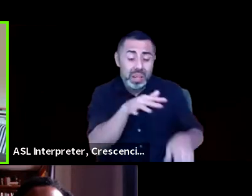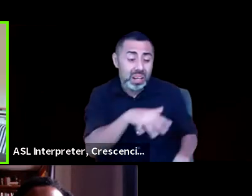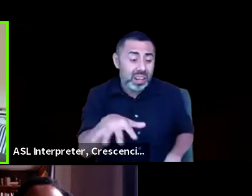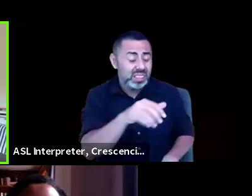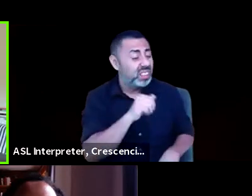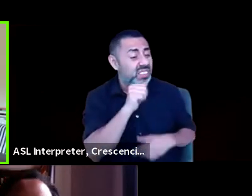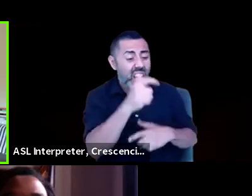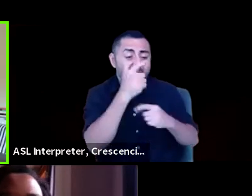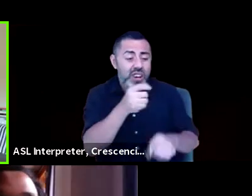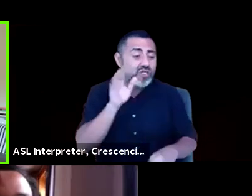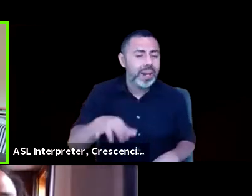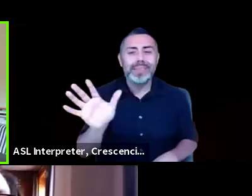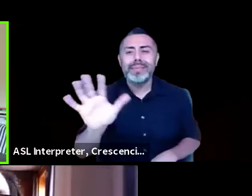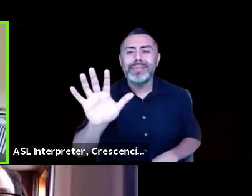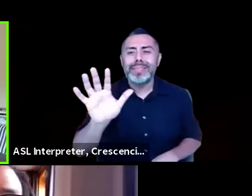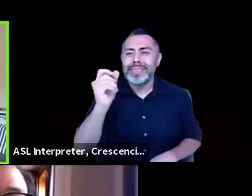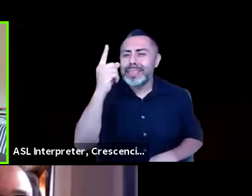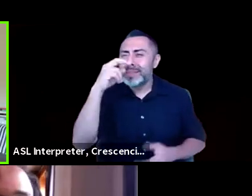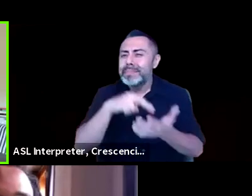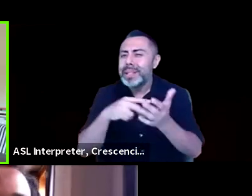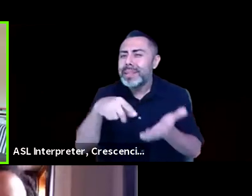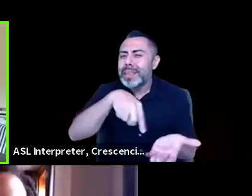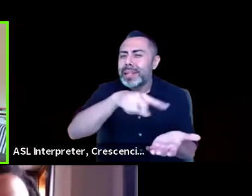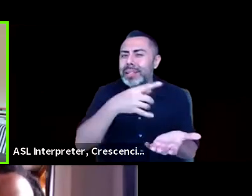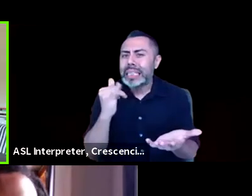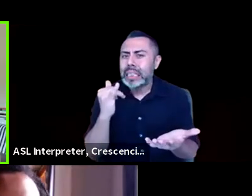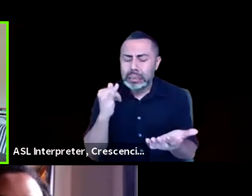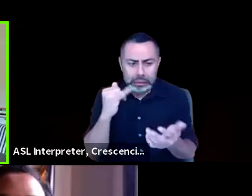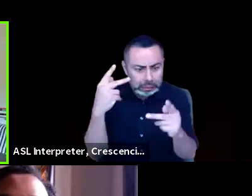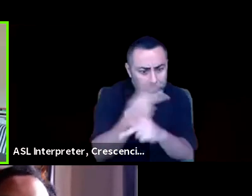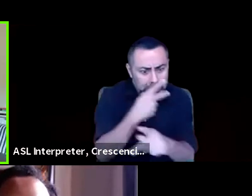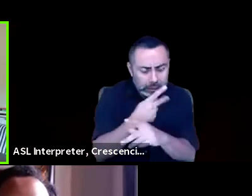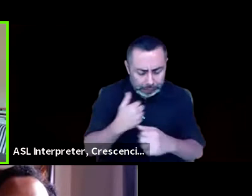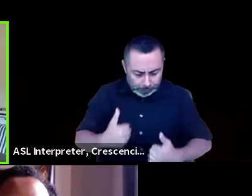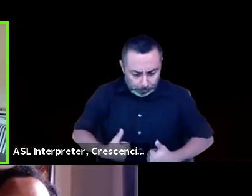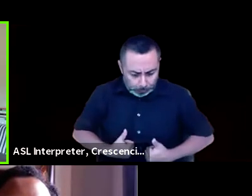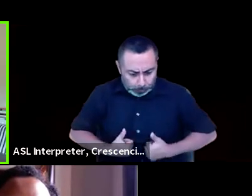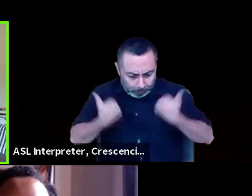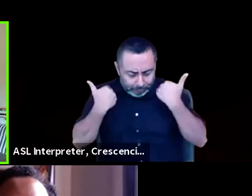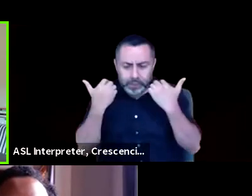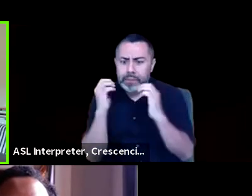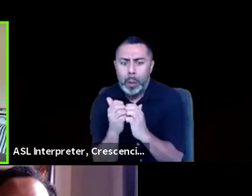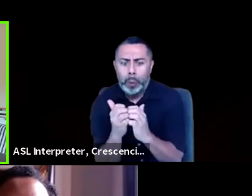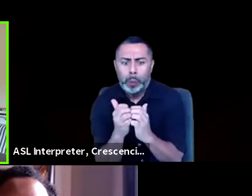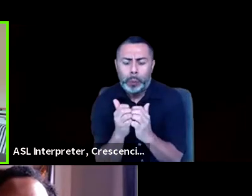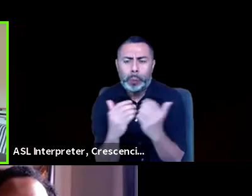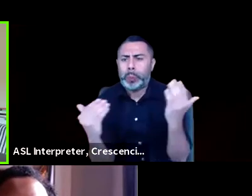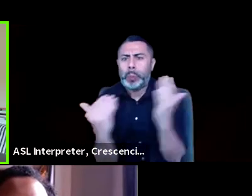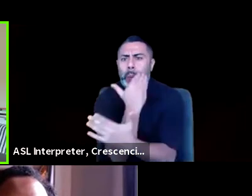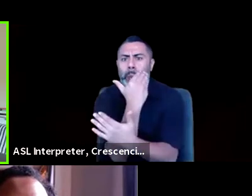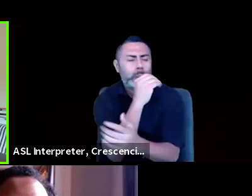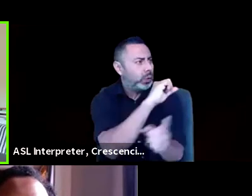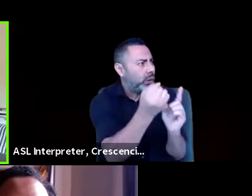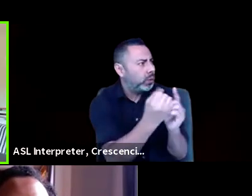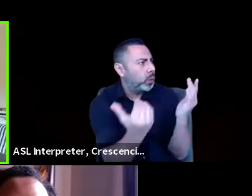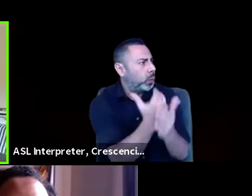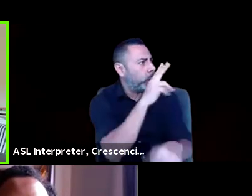survival mode. They were still trying to figure out how this new normal was going to be within their home, if